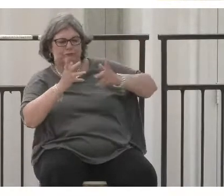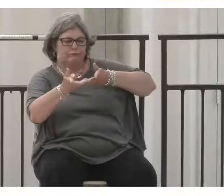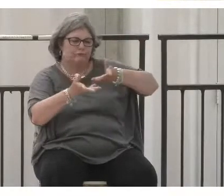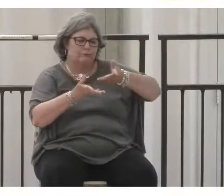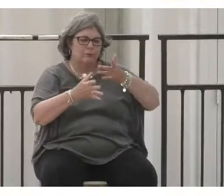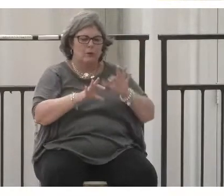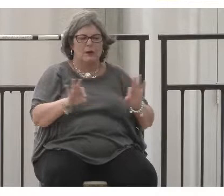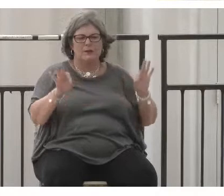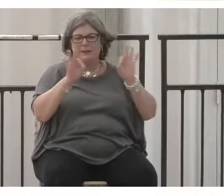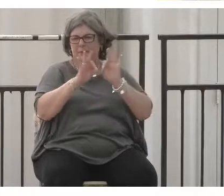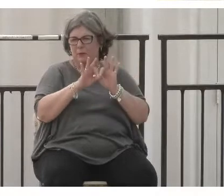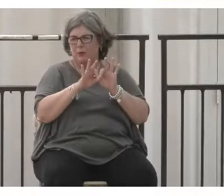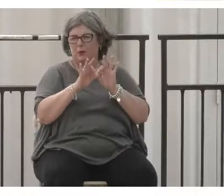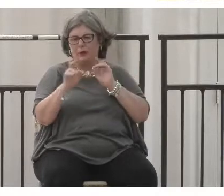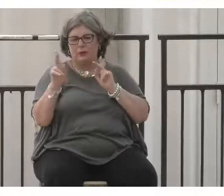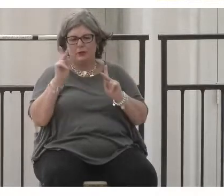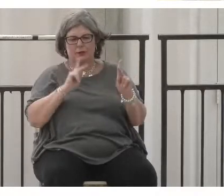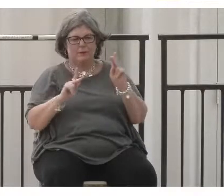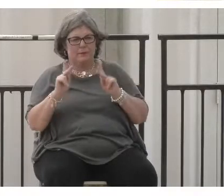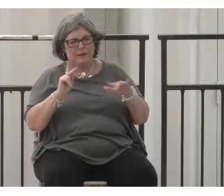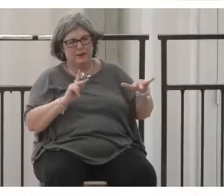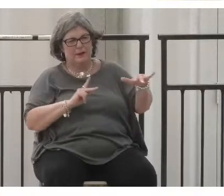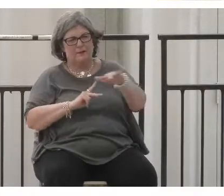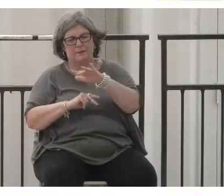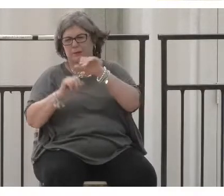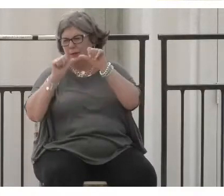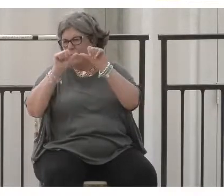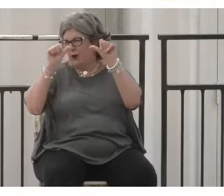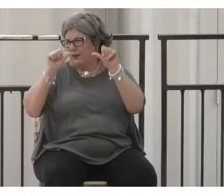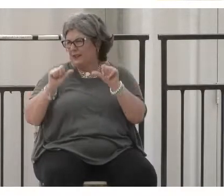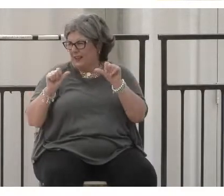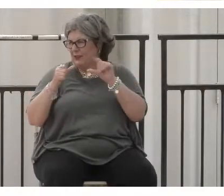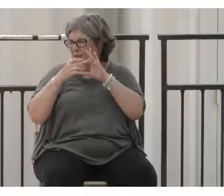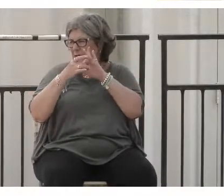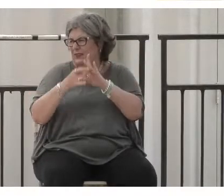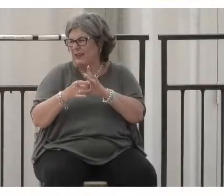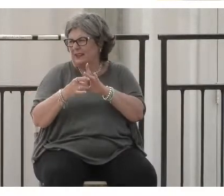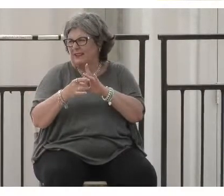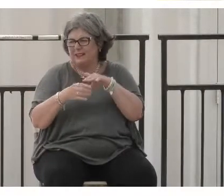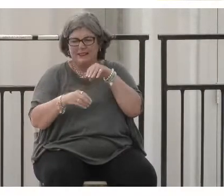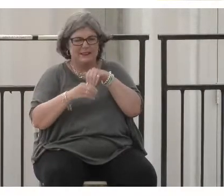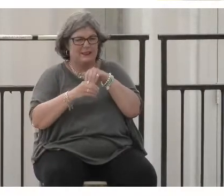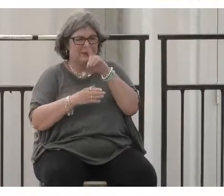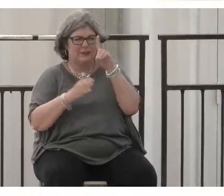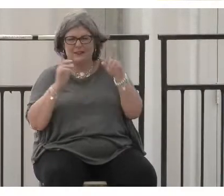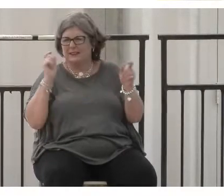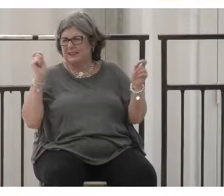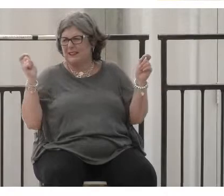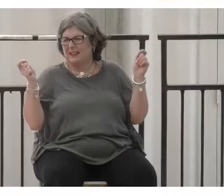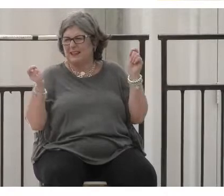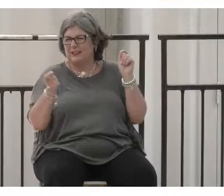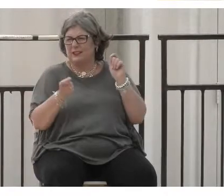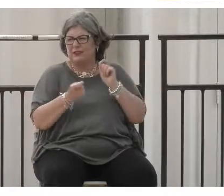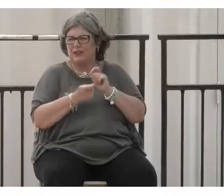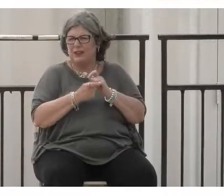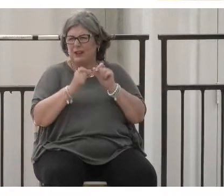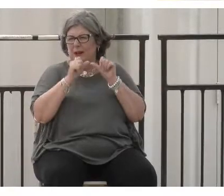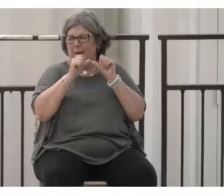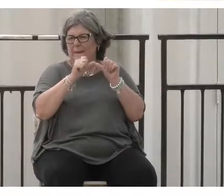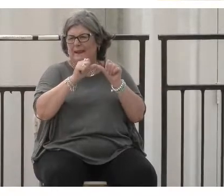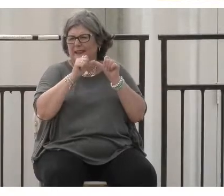what's important amongst people, that architecturally and in terms of interior design evolved, but the essence of it remains.